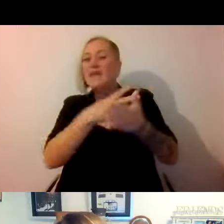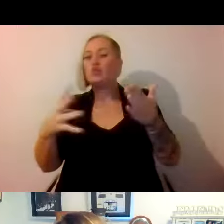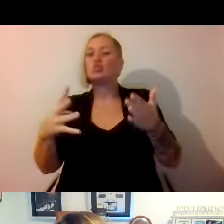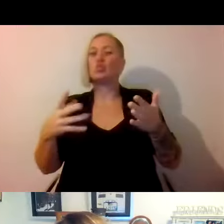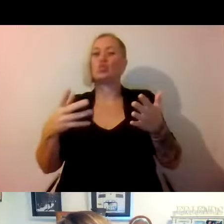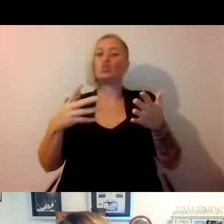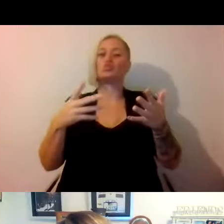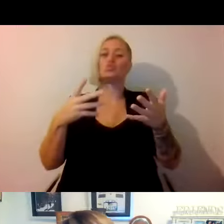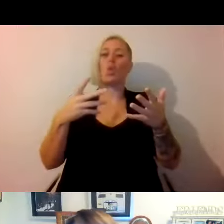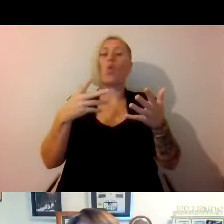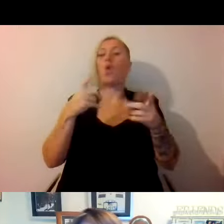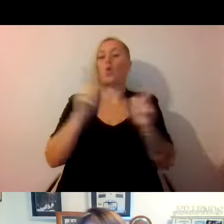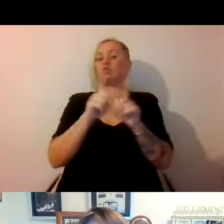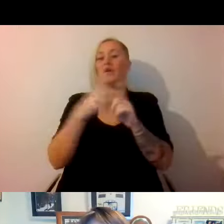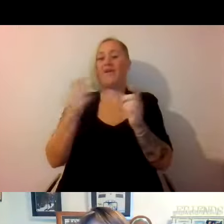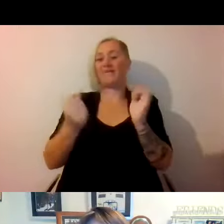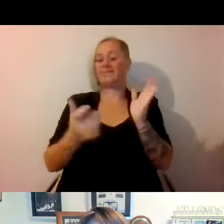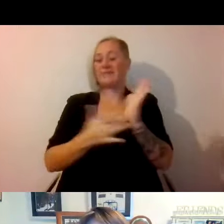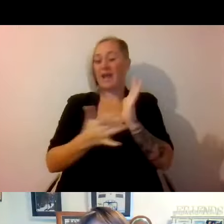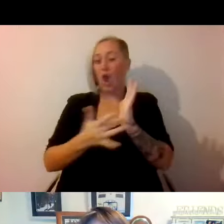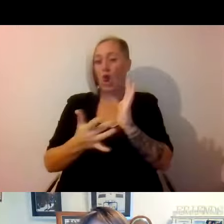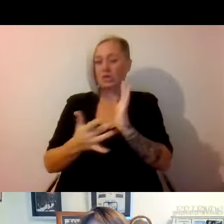got your technology type options.